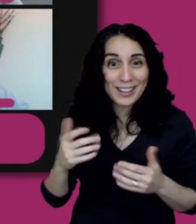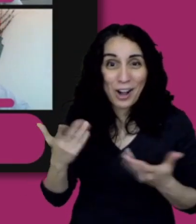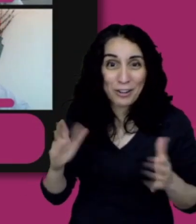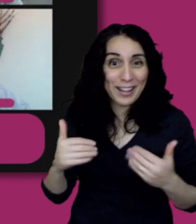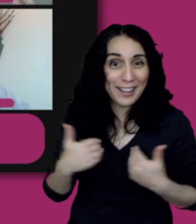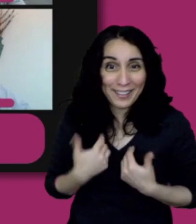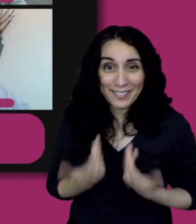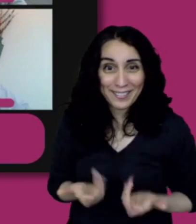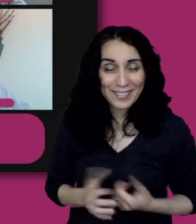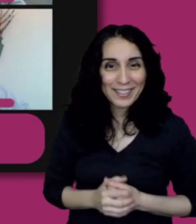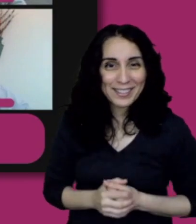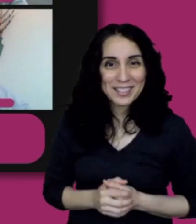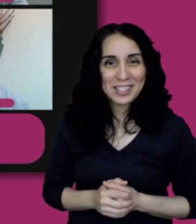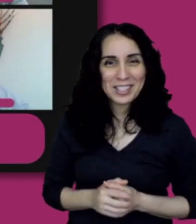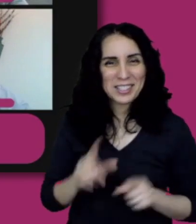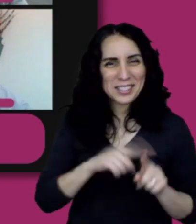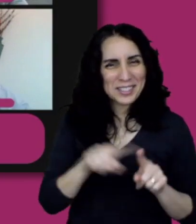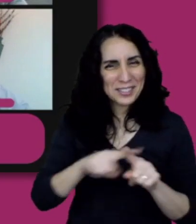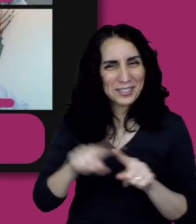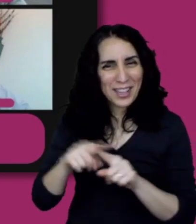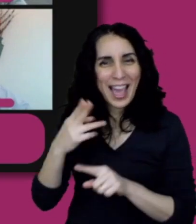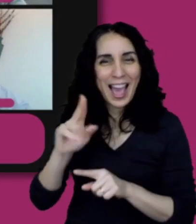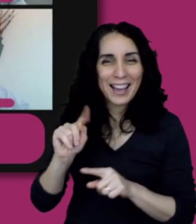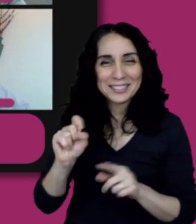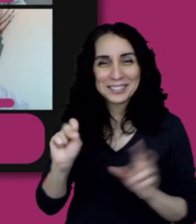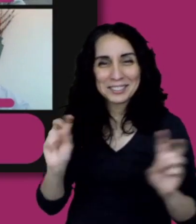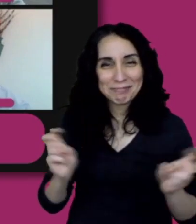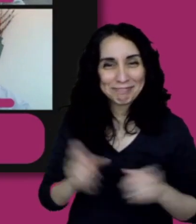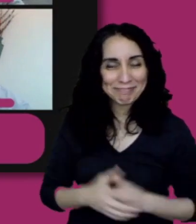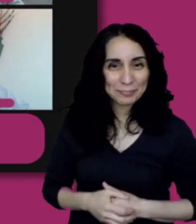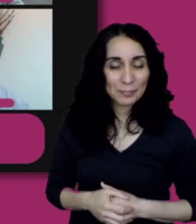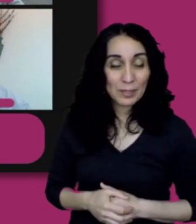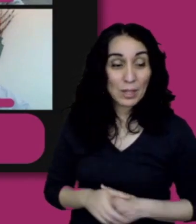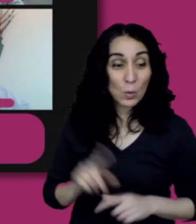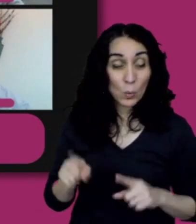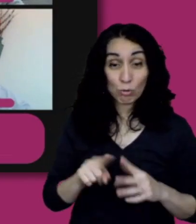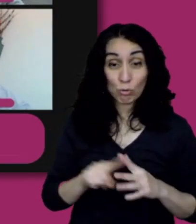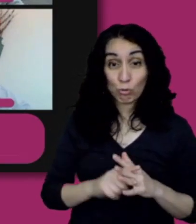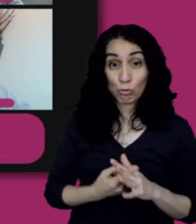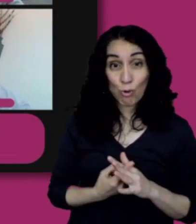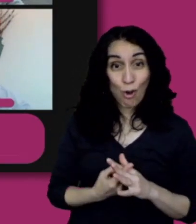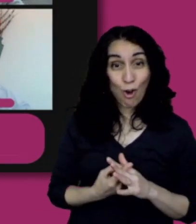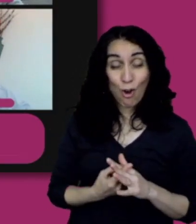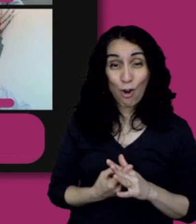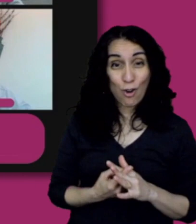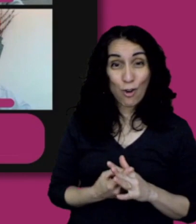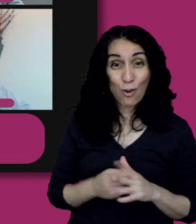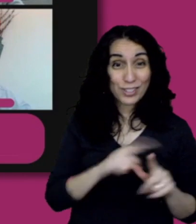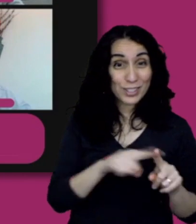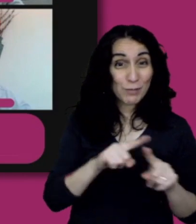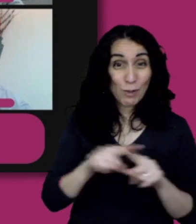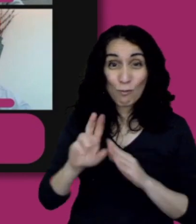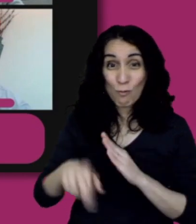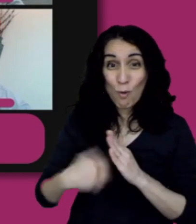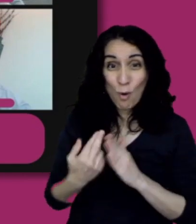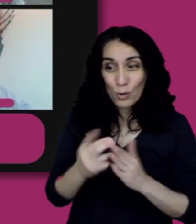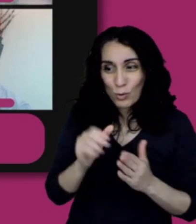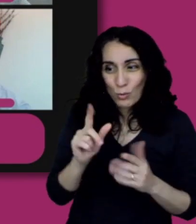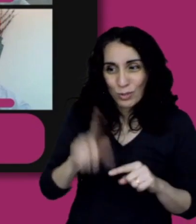Yep. So I think that would be it. You when you're starting off, you don't have the capacity to